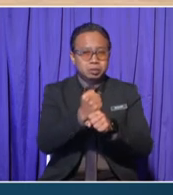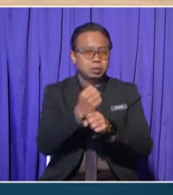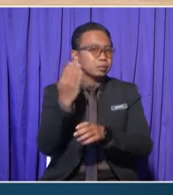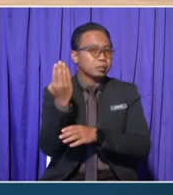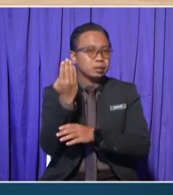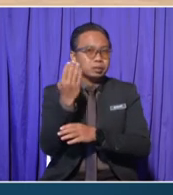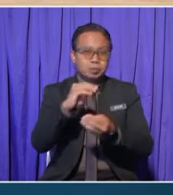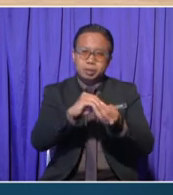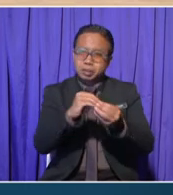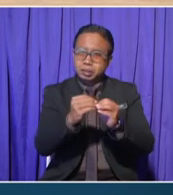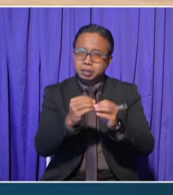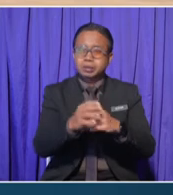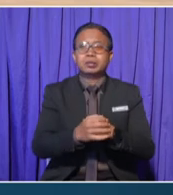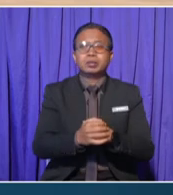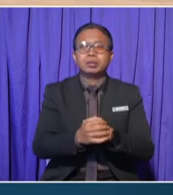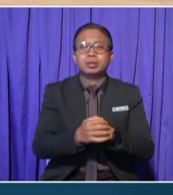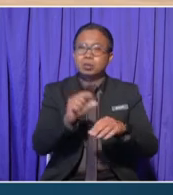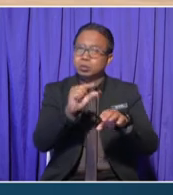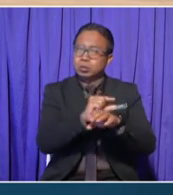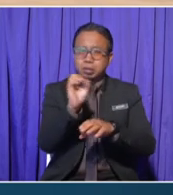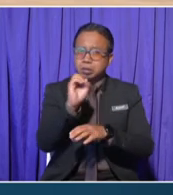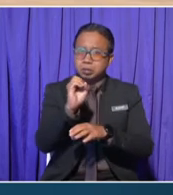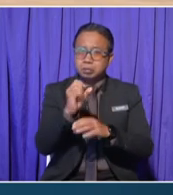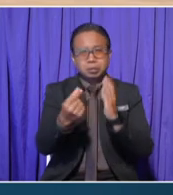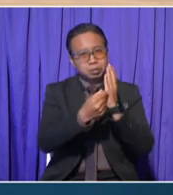so do not need a power supply.